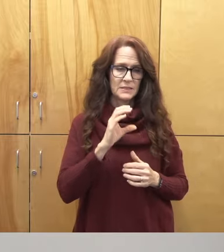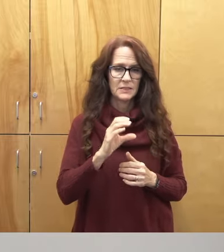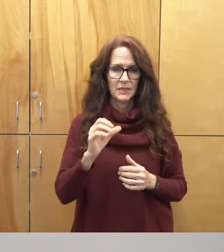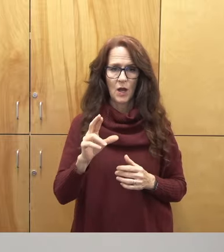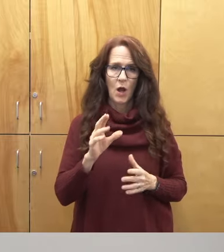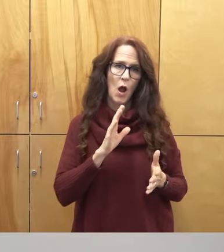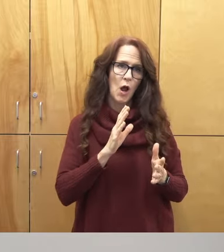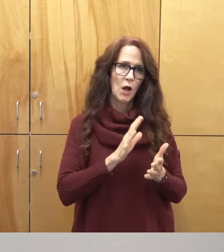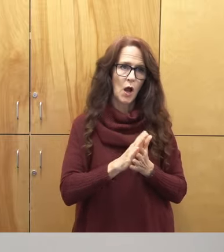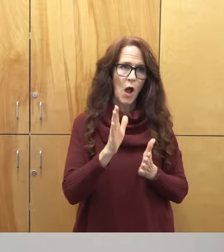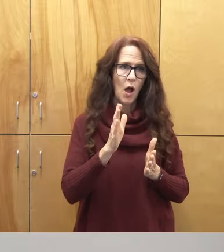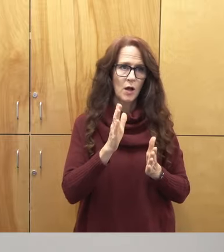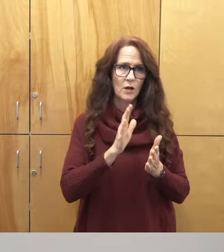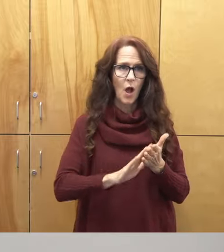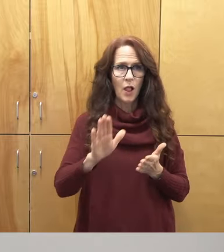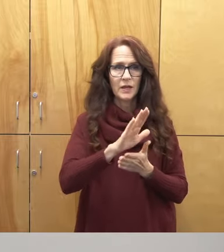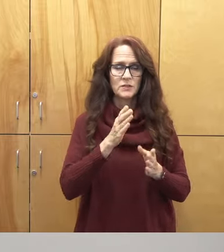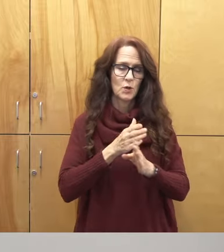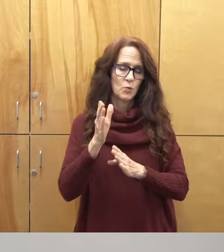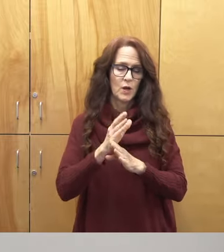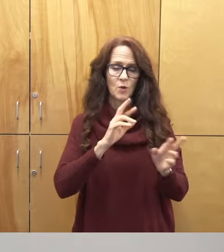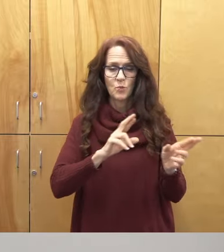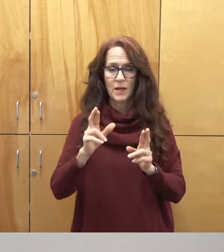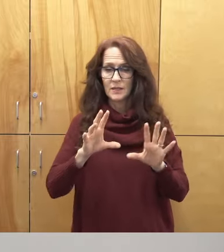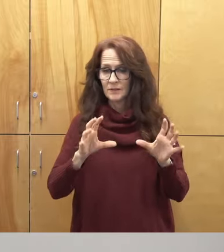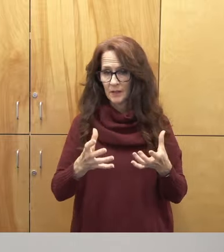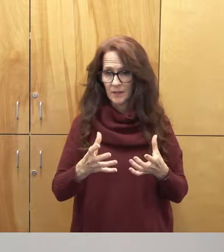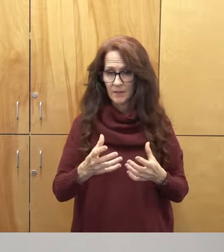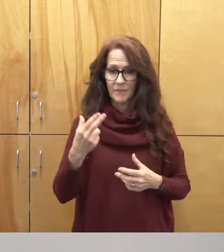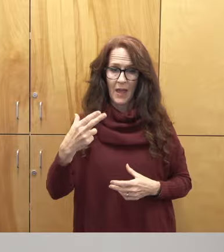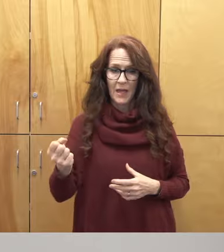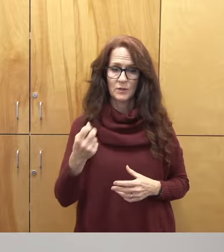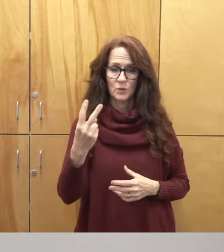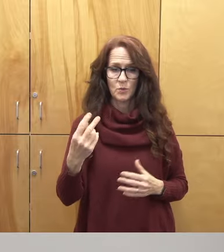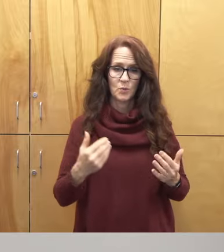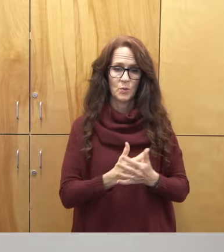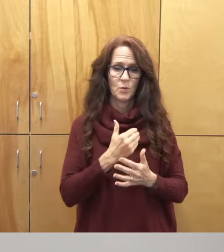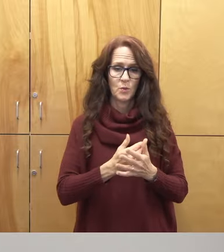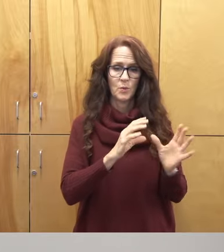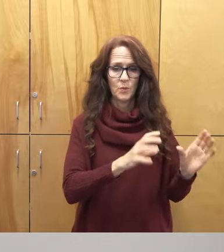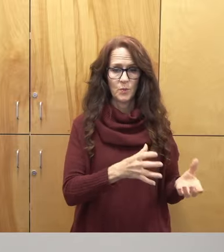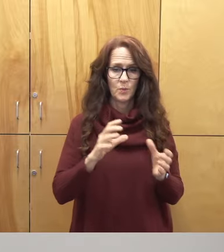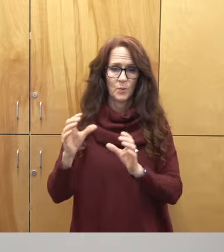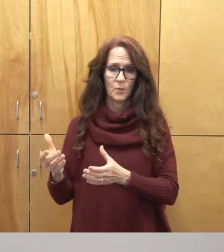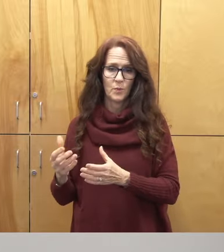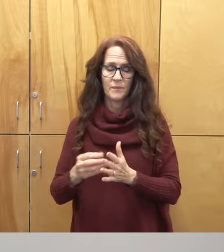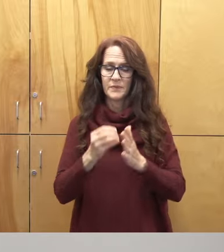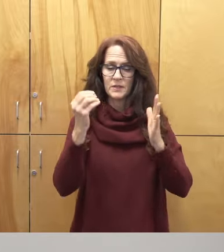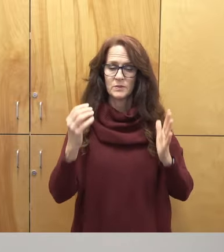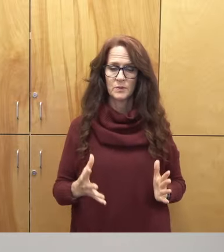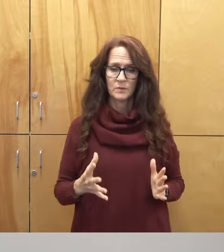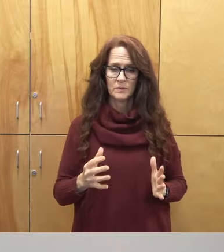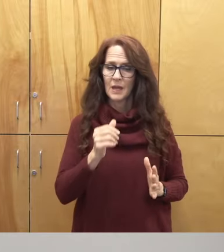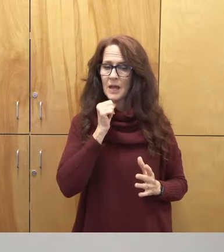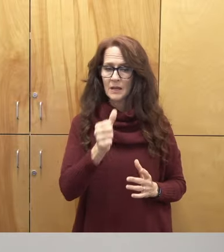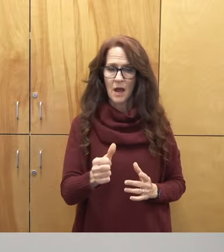Course. And then at the high school level, we are introducing two new courses. So our students that are not, that haven't reclassified in